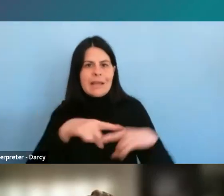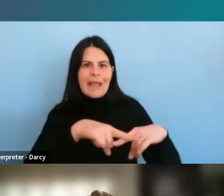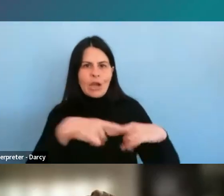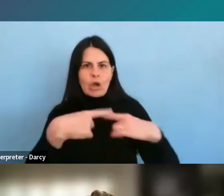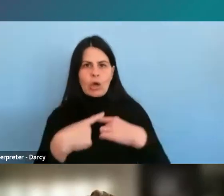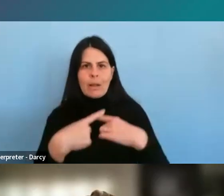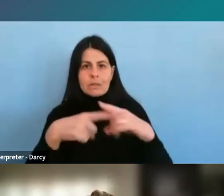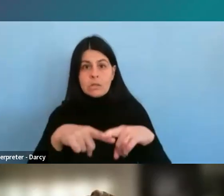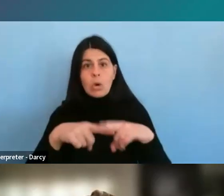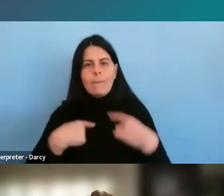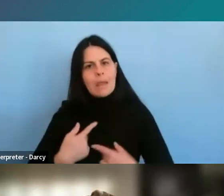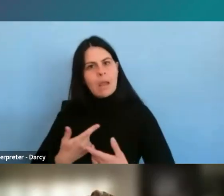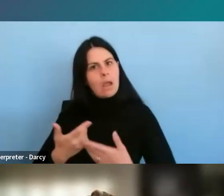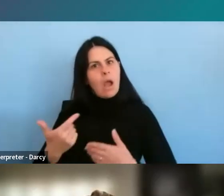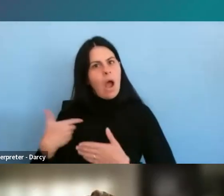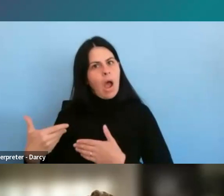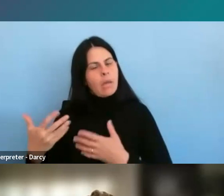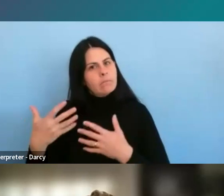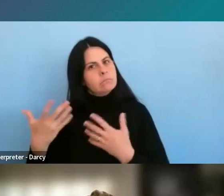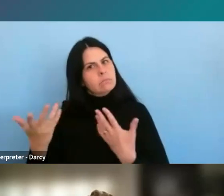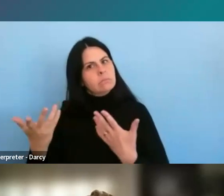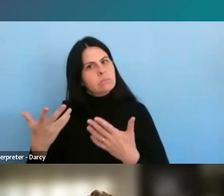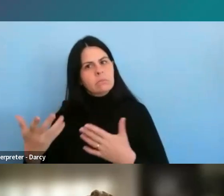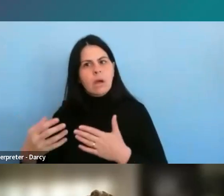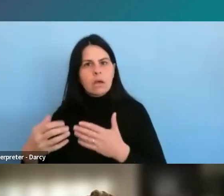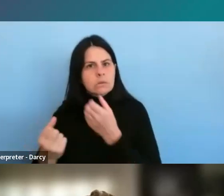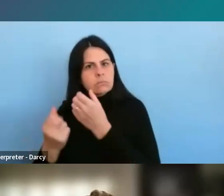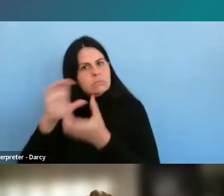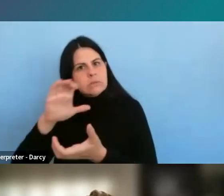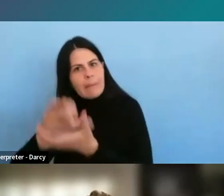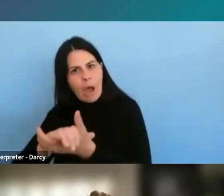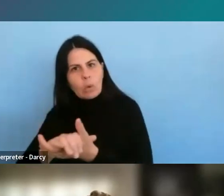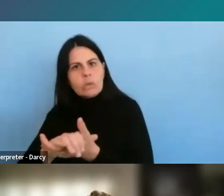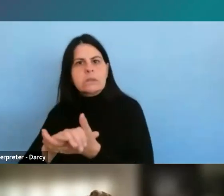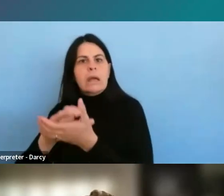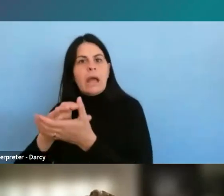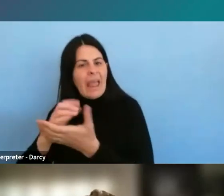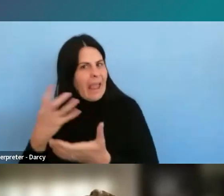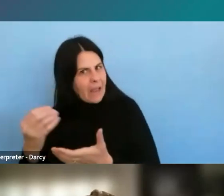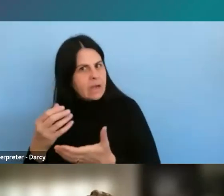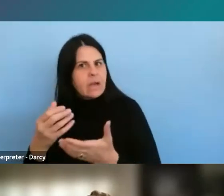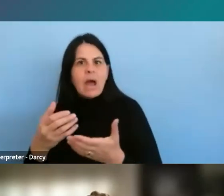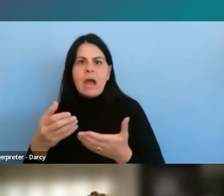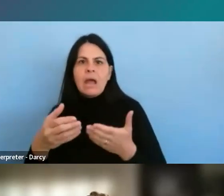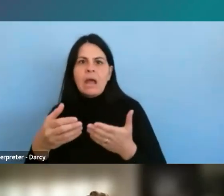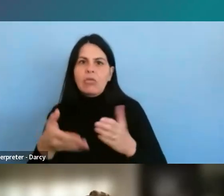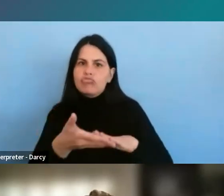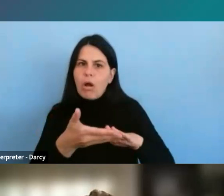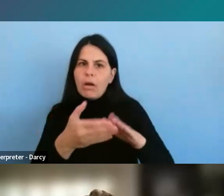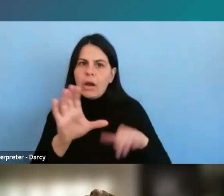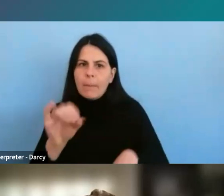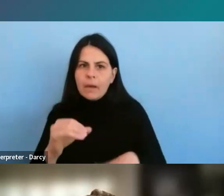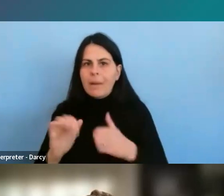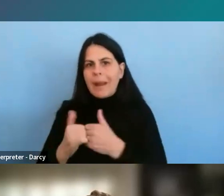one leading a company, and how we support one another, how we, you know, split household tasks up, and how